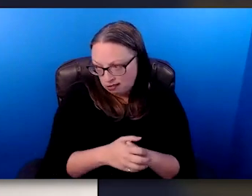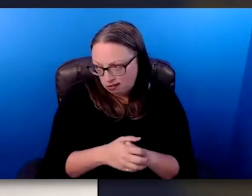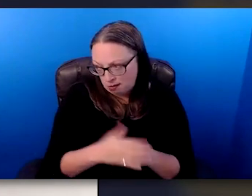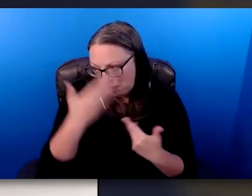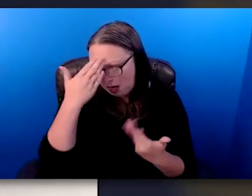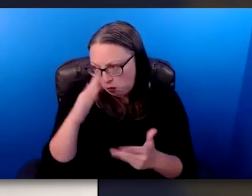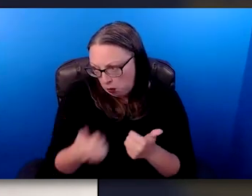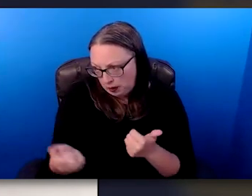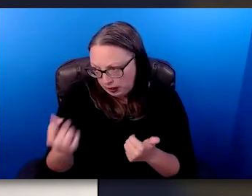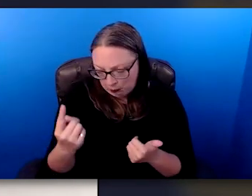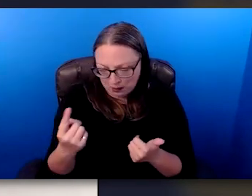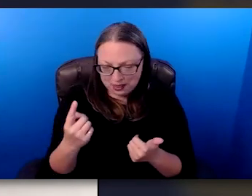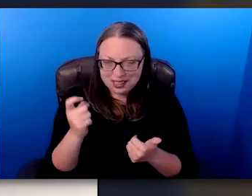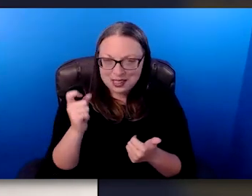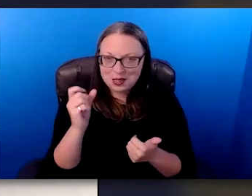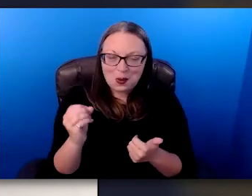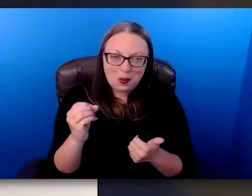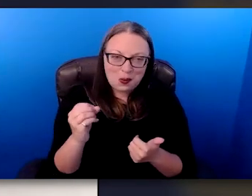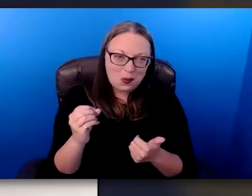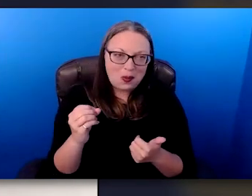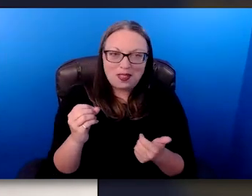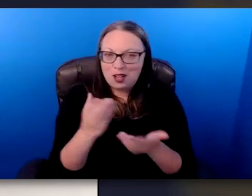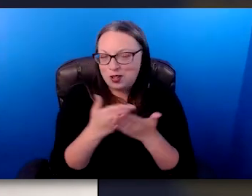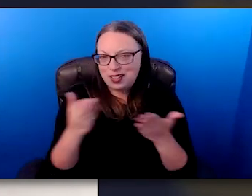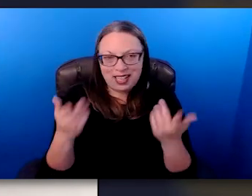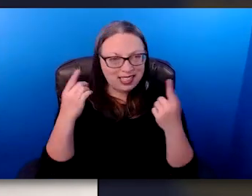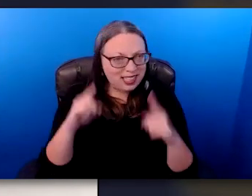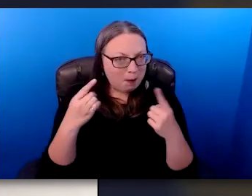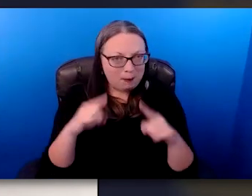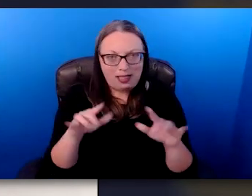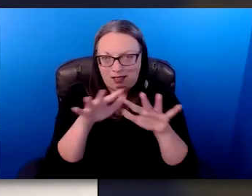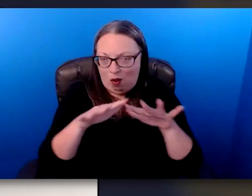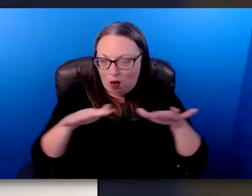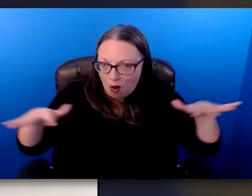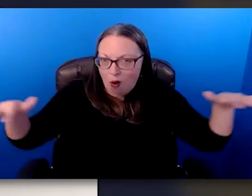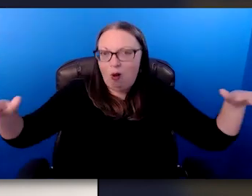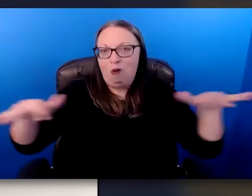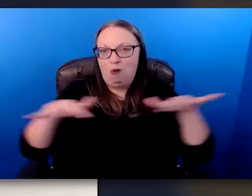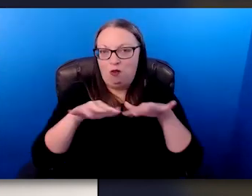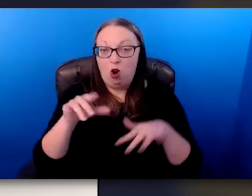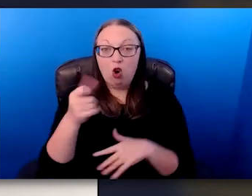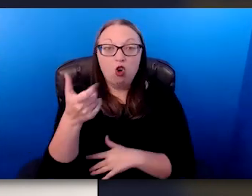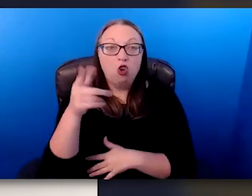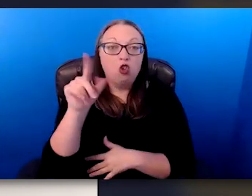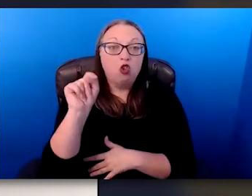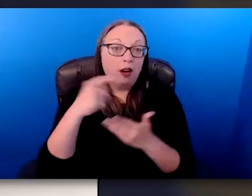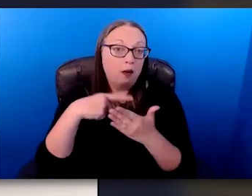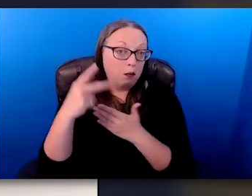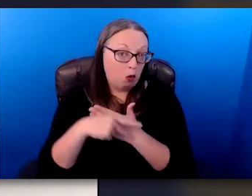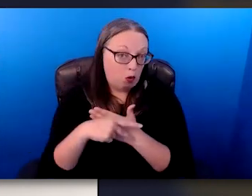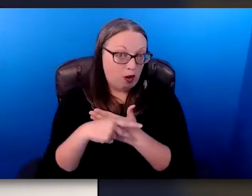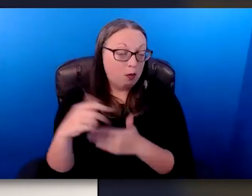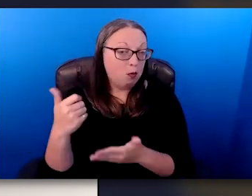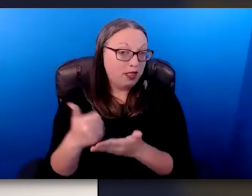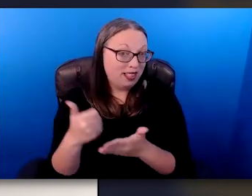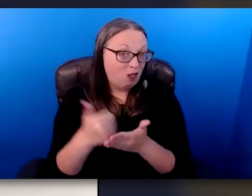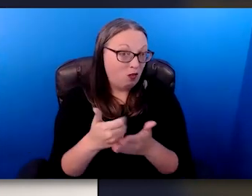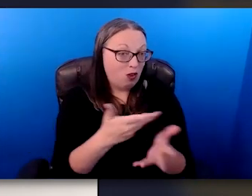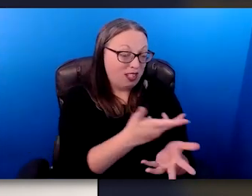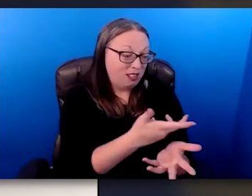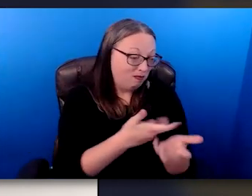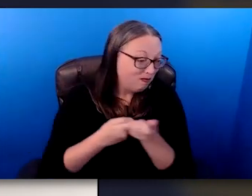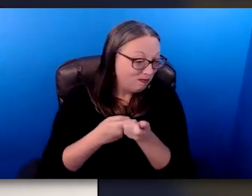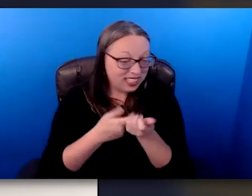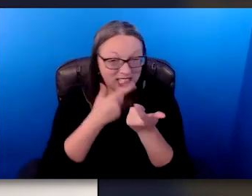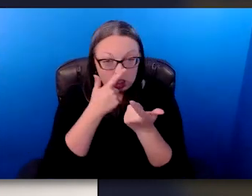it is always the case that there are things going on all over the institution. Our grant program was very helpful in pulling in some really